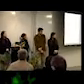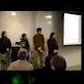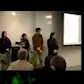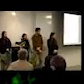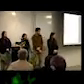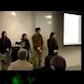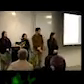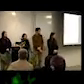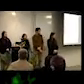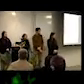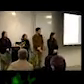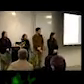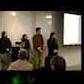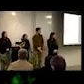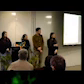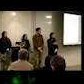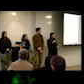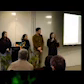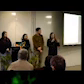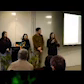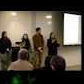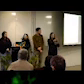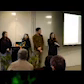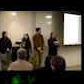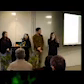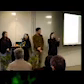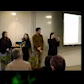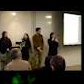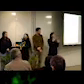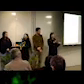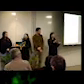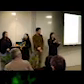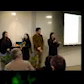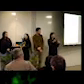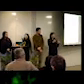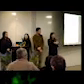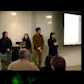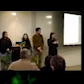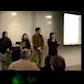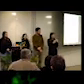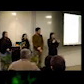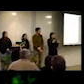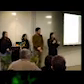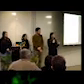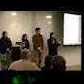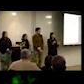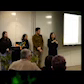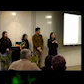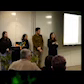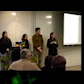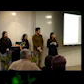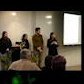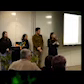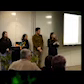Hi, that research about dementia was really informative. I have relatives